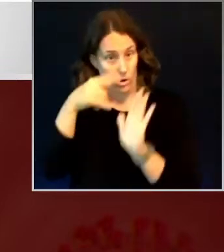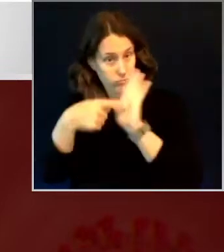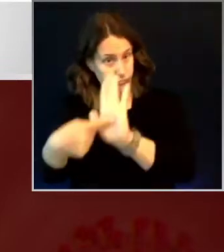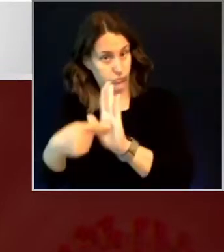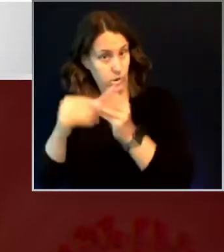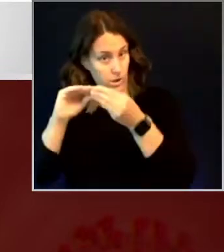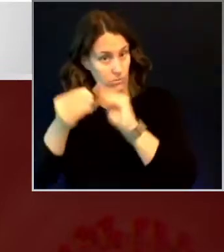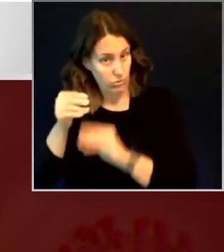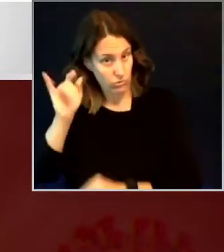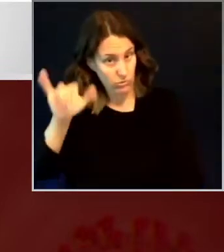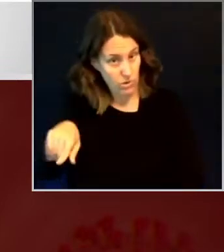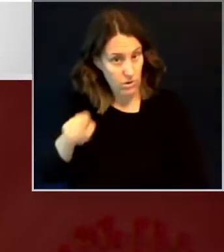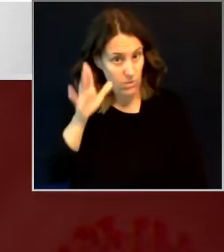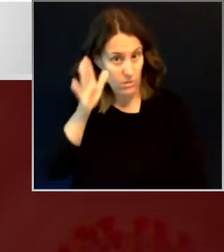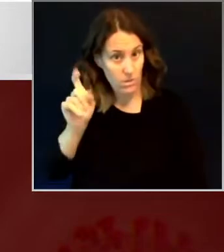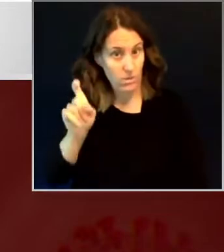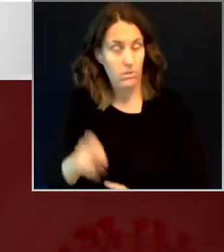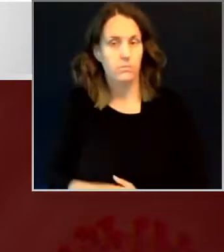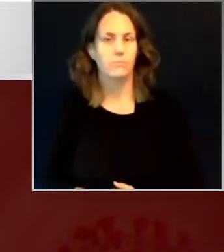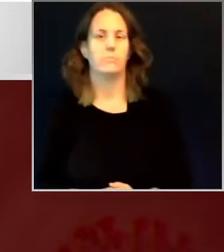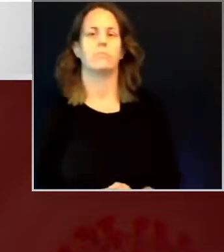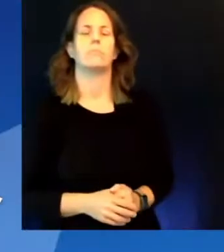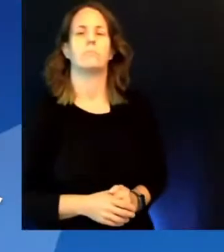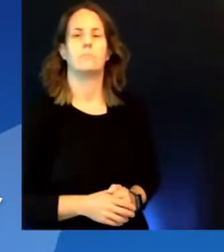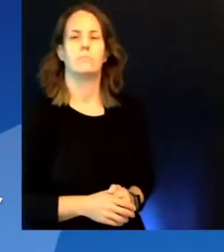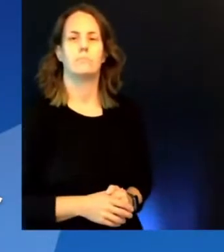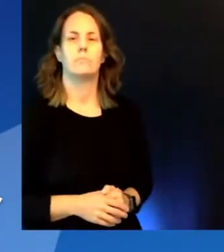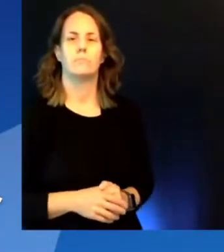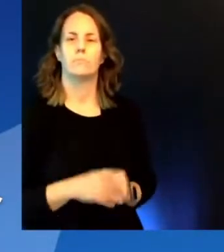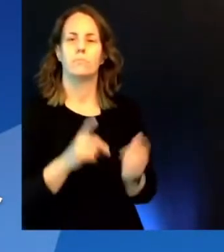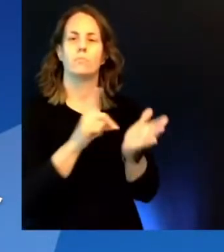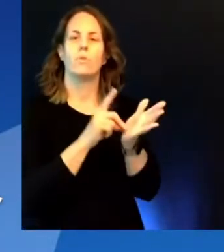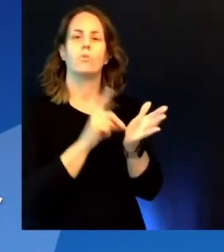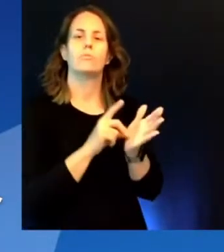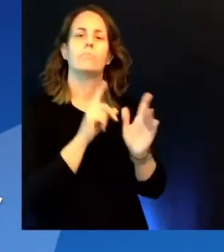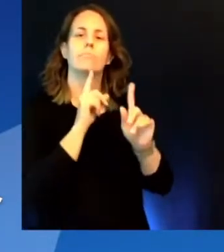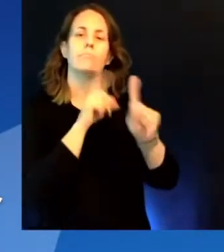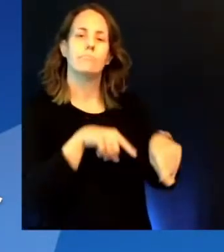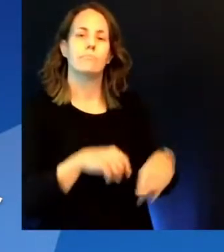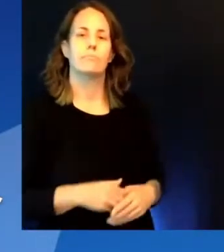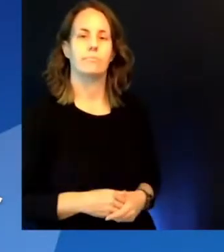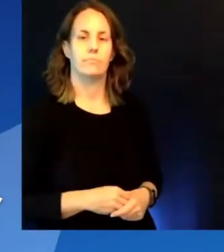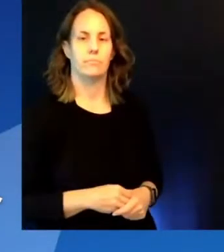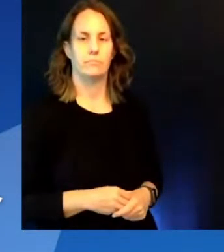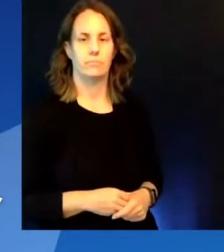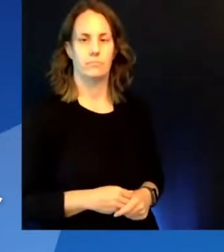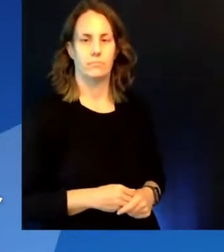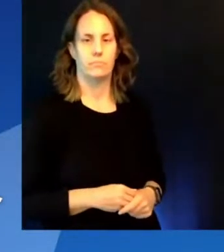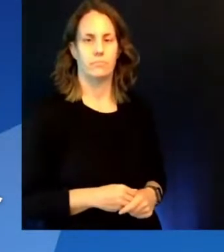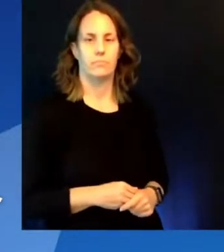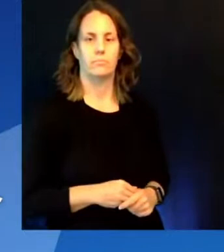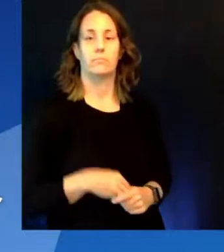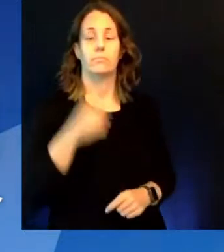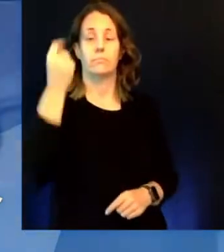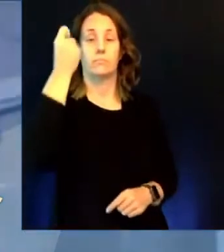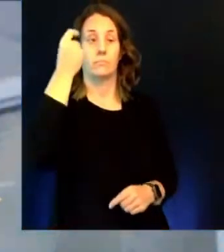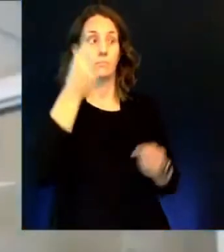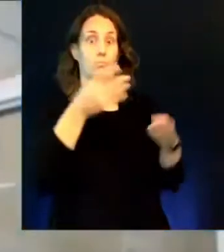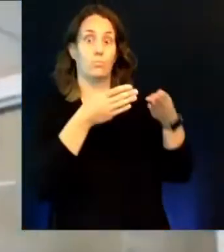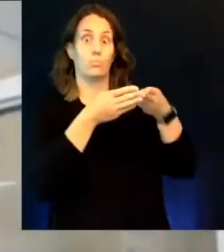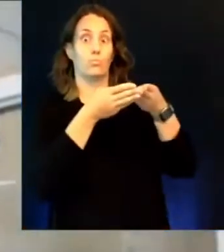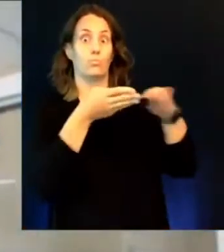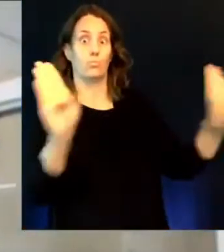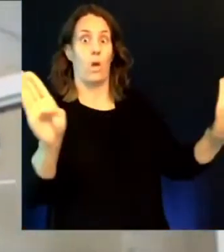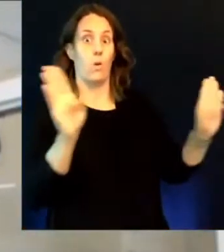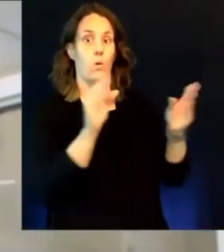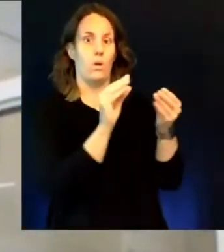So the estimate of the general population that has one of the conditions that ACIP